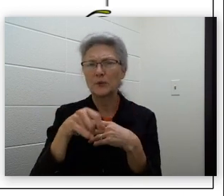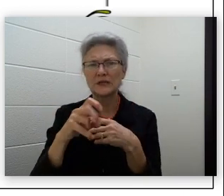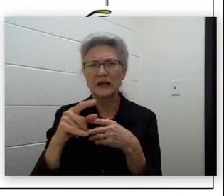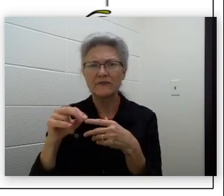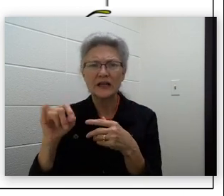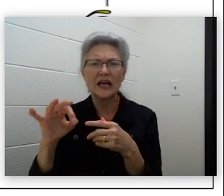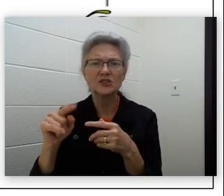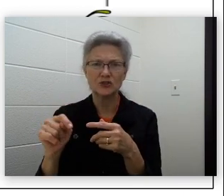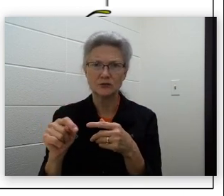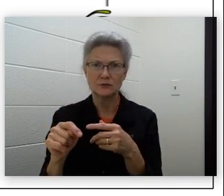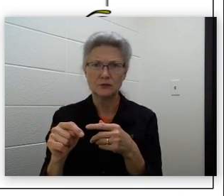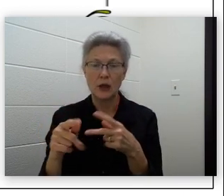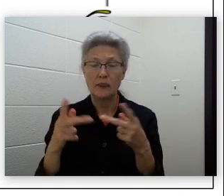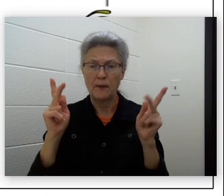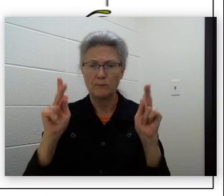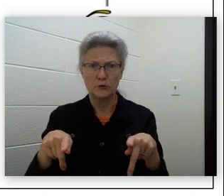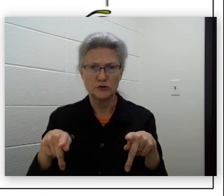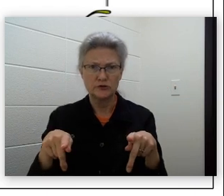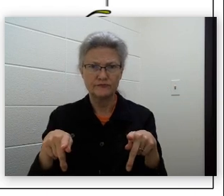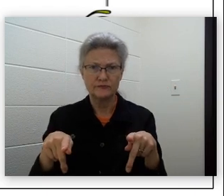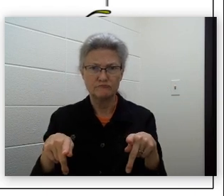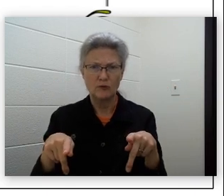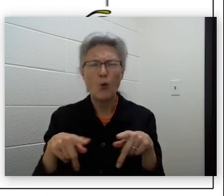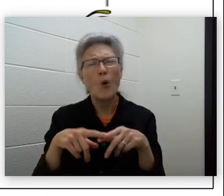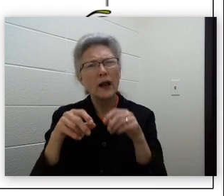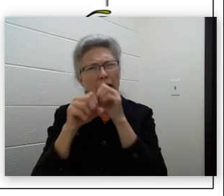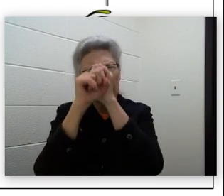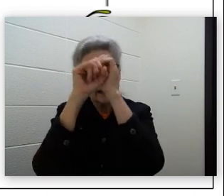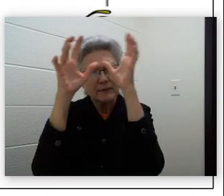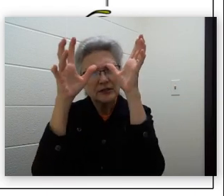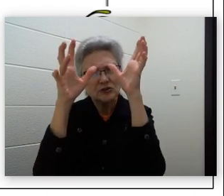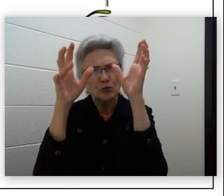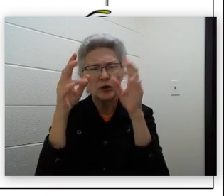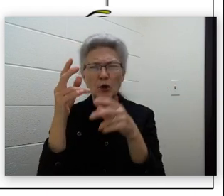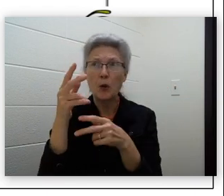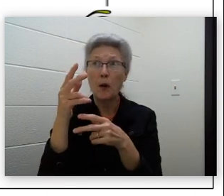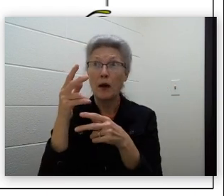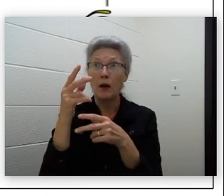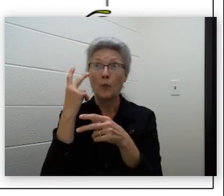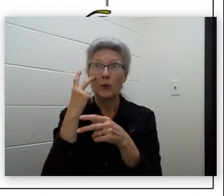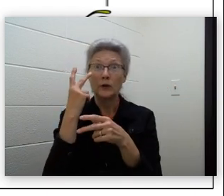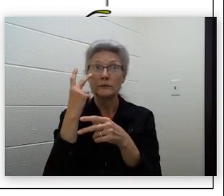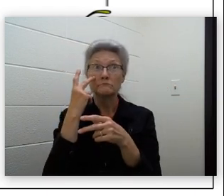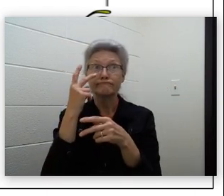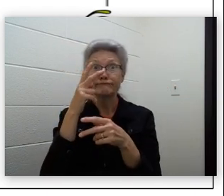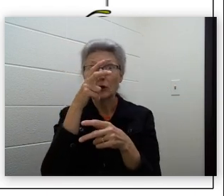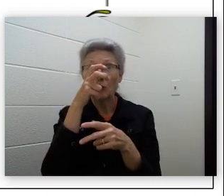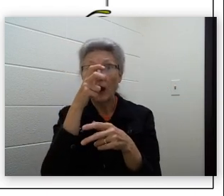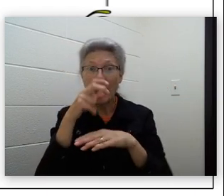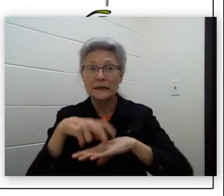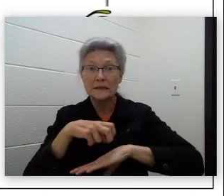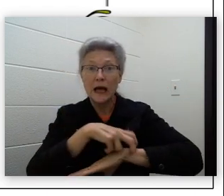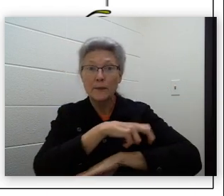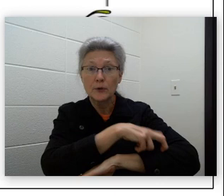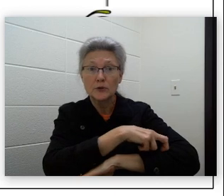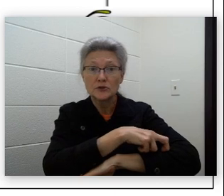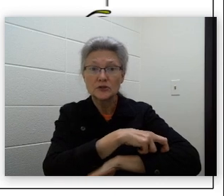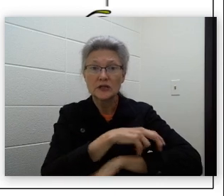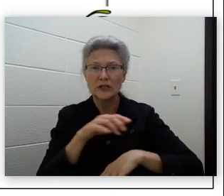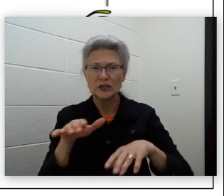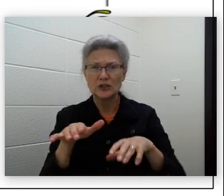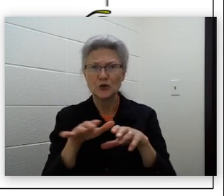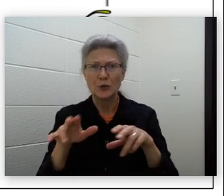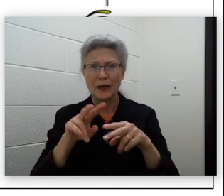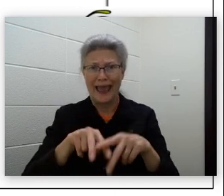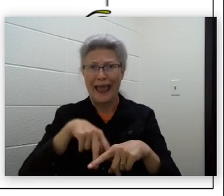last box is what image did it create? So what did you picture based off the example? So the sentence that